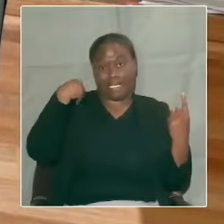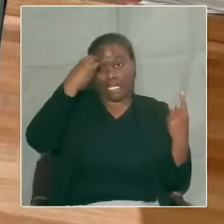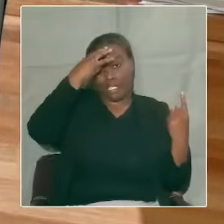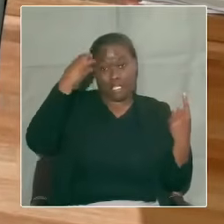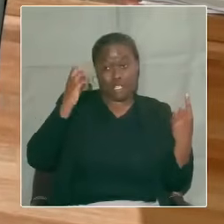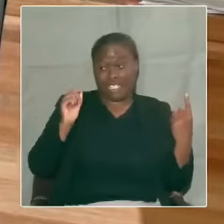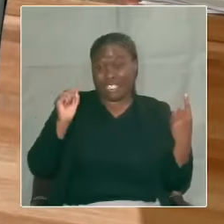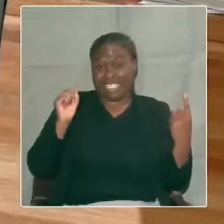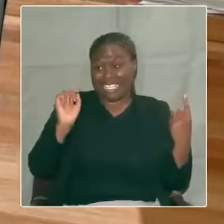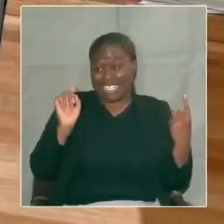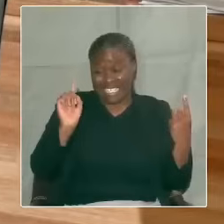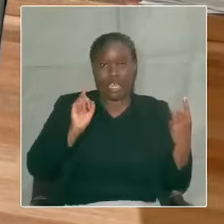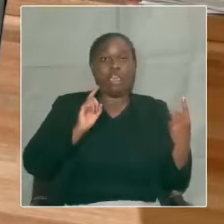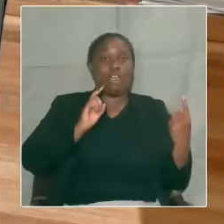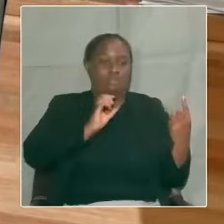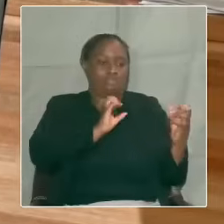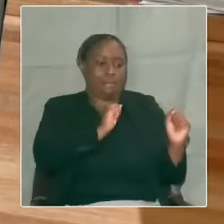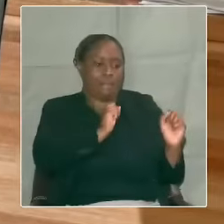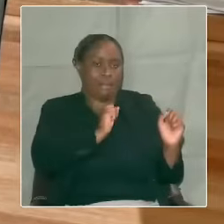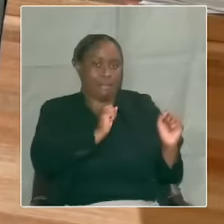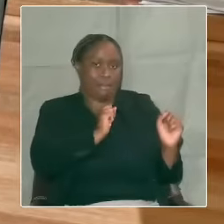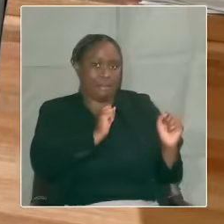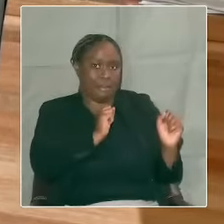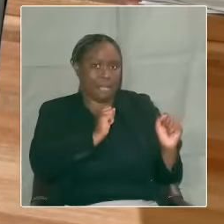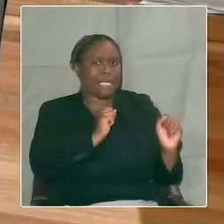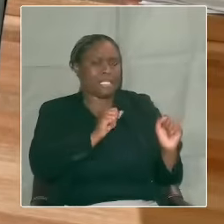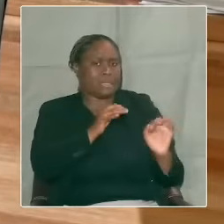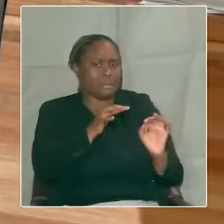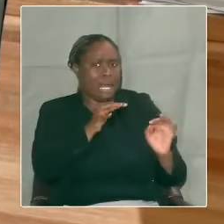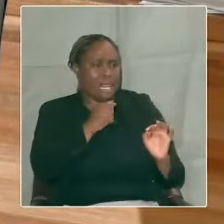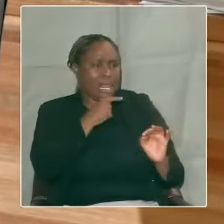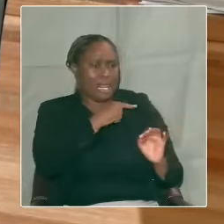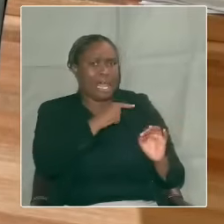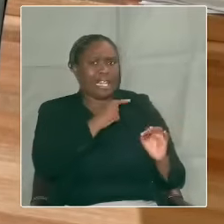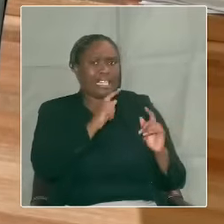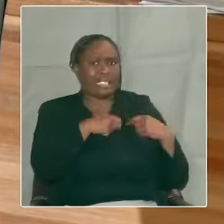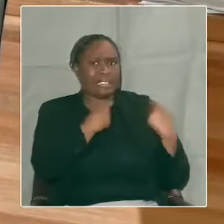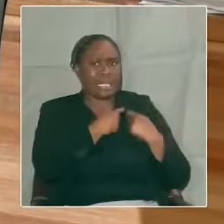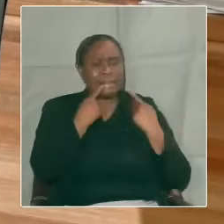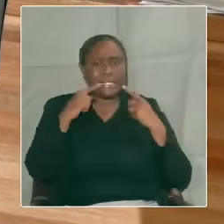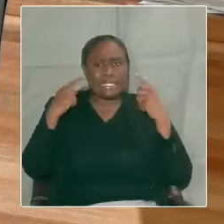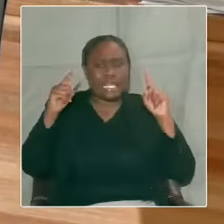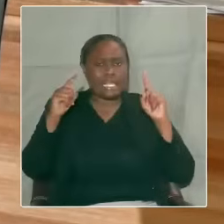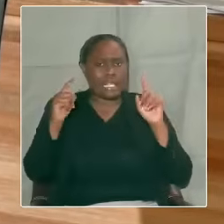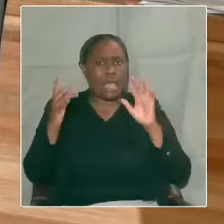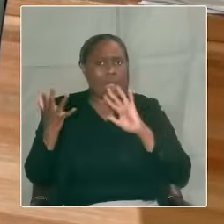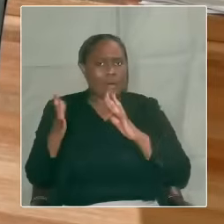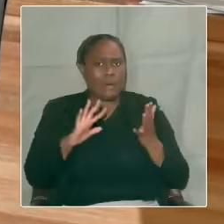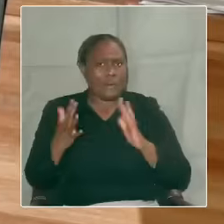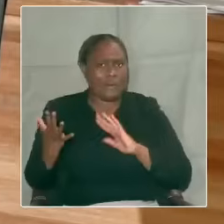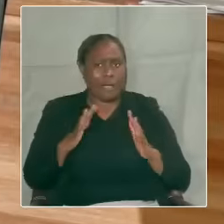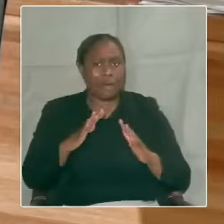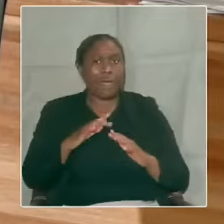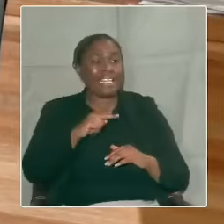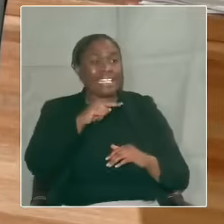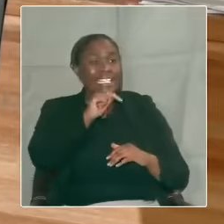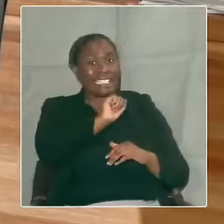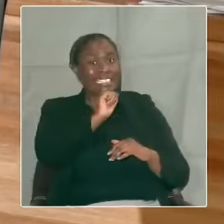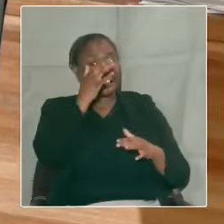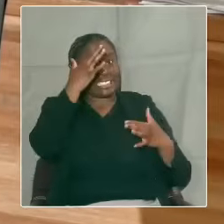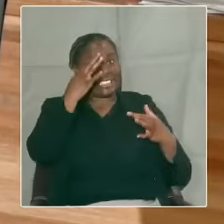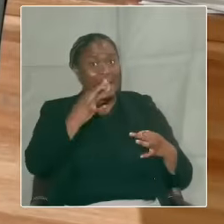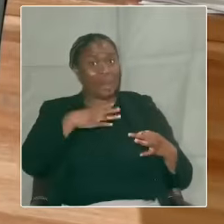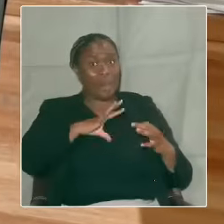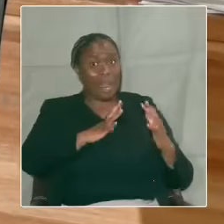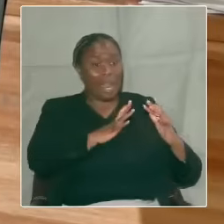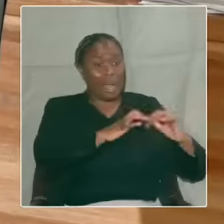effort to convince him that his decision to disband the PKTT was ill-advised, to the extent that he was